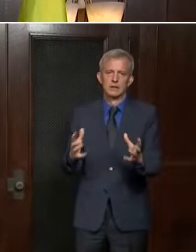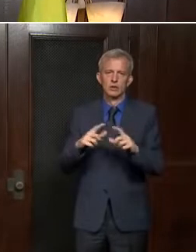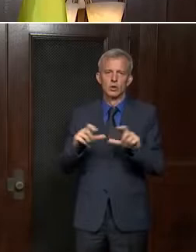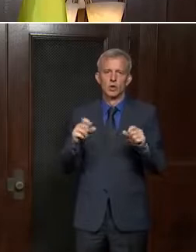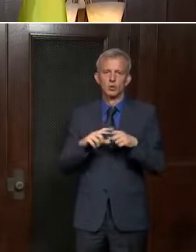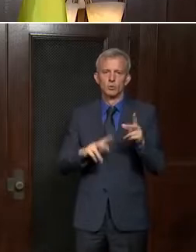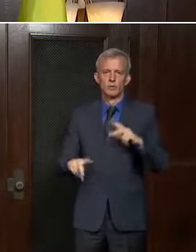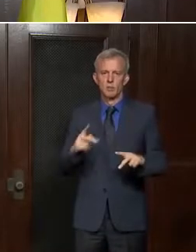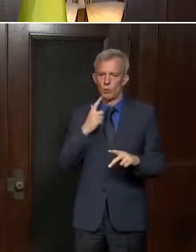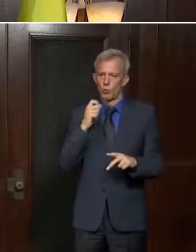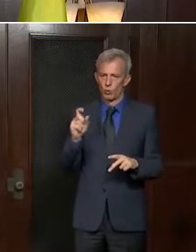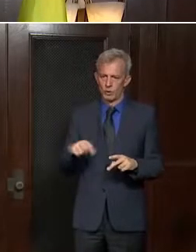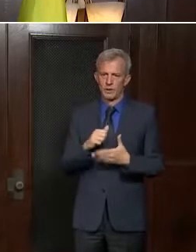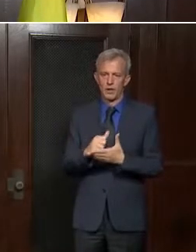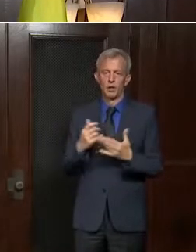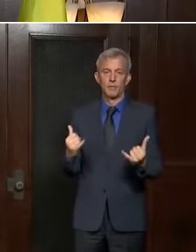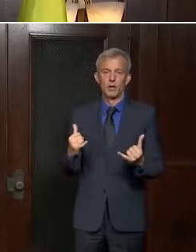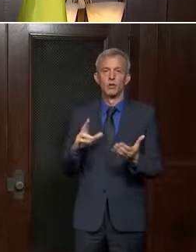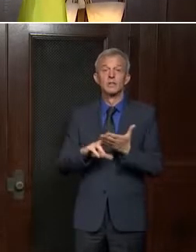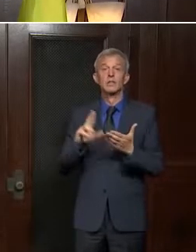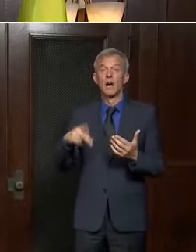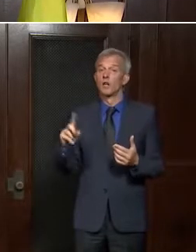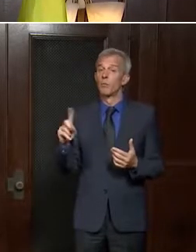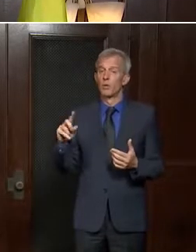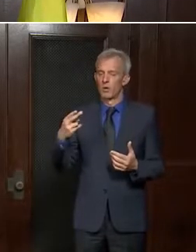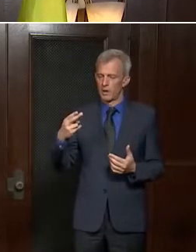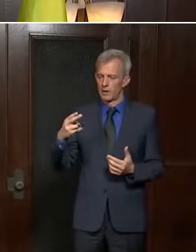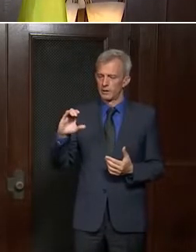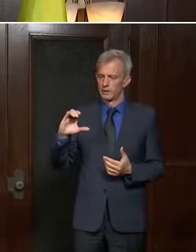now. But you can sign up at